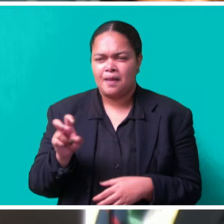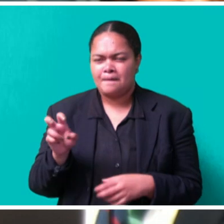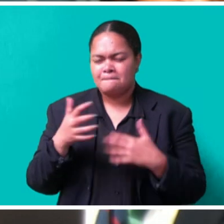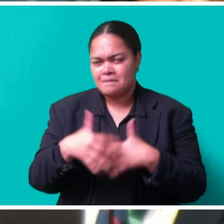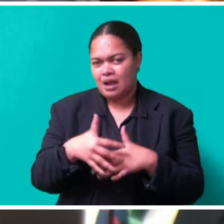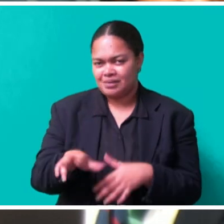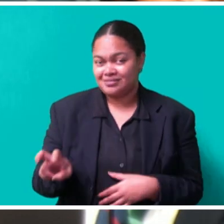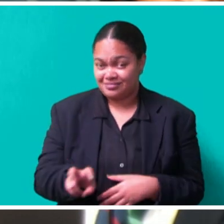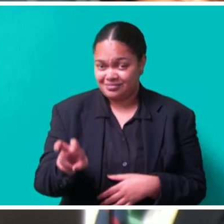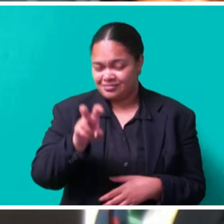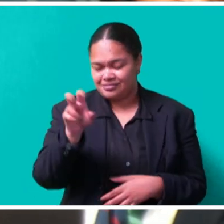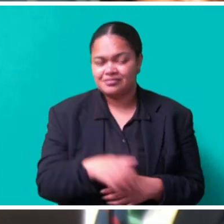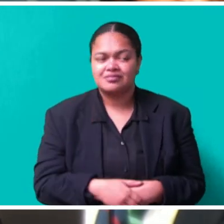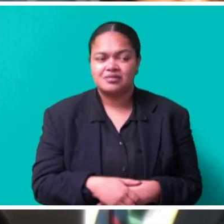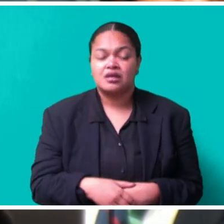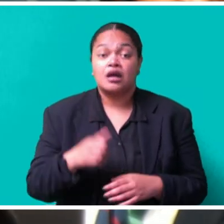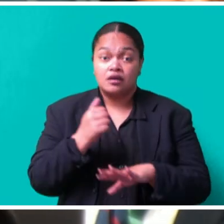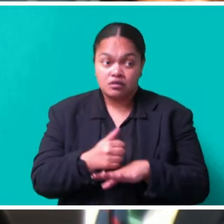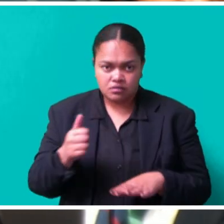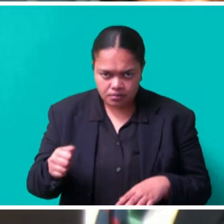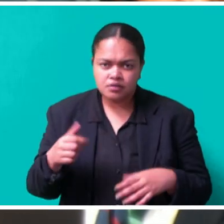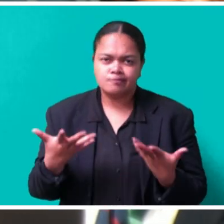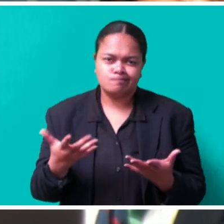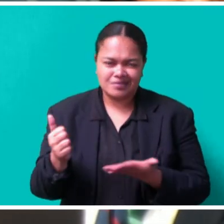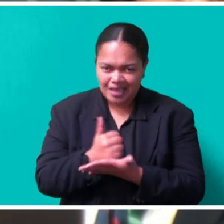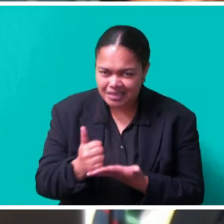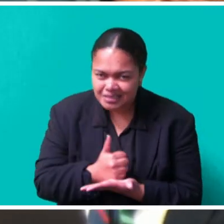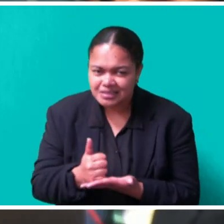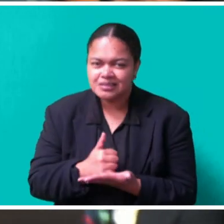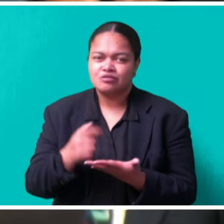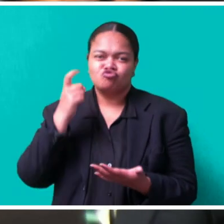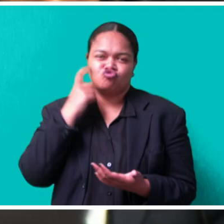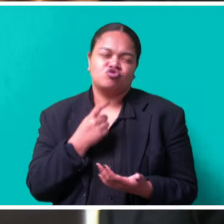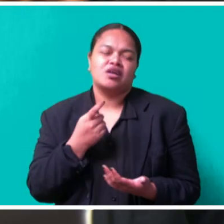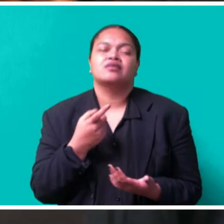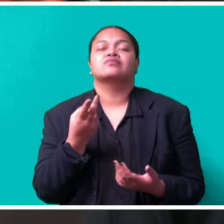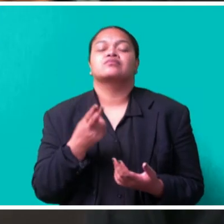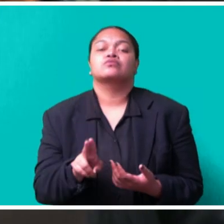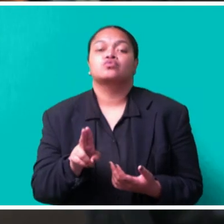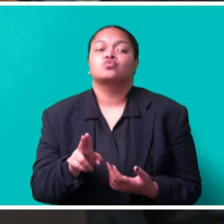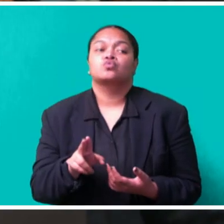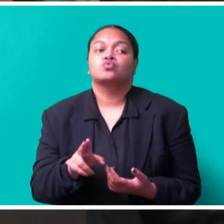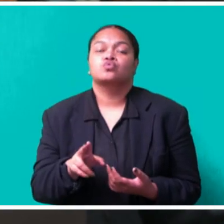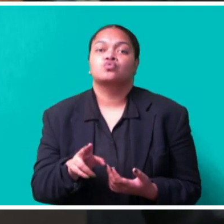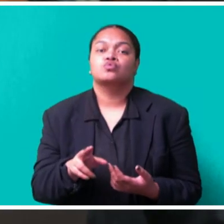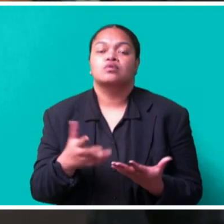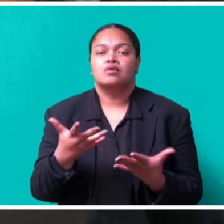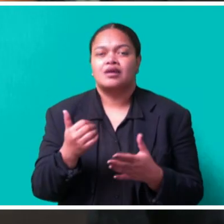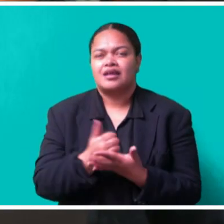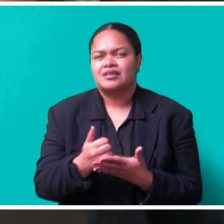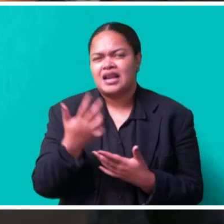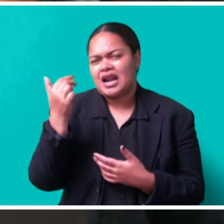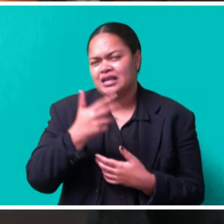has therefore acted decisively by activating the Fuel and Power Emergency Act of